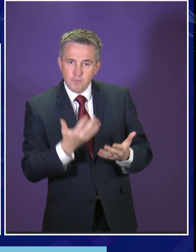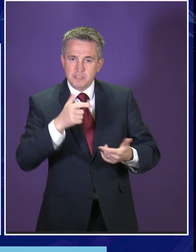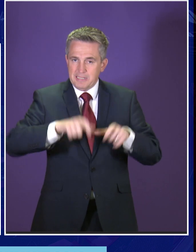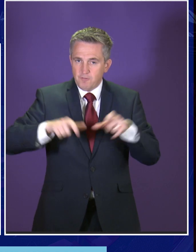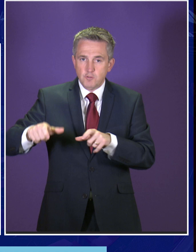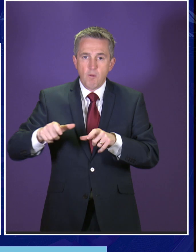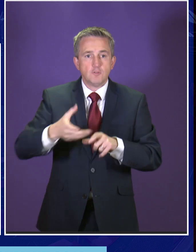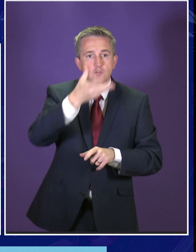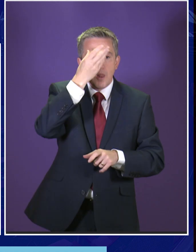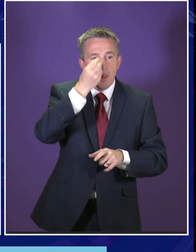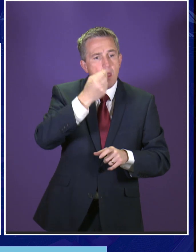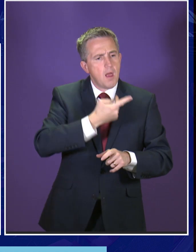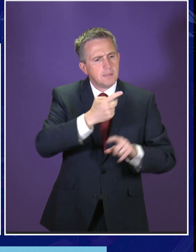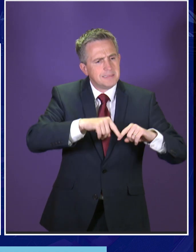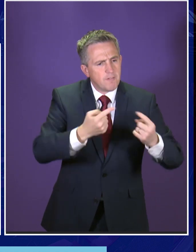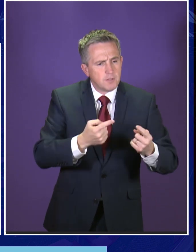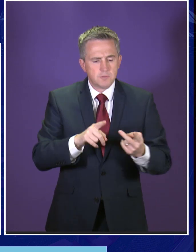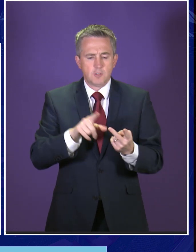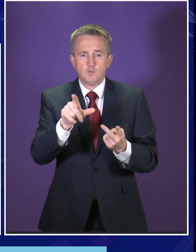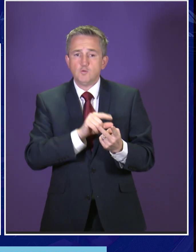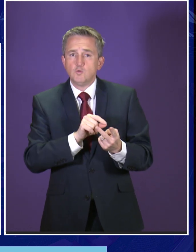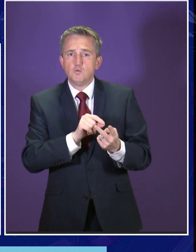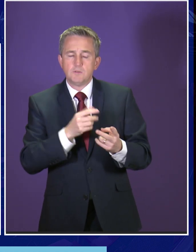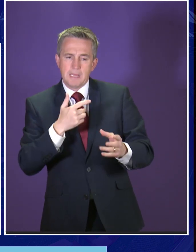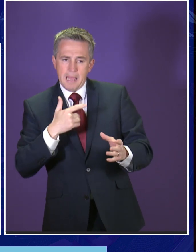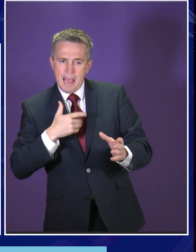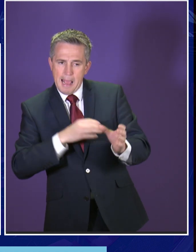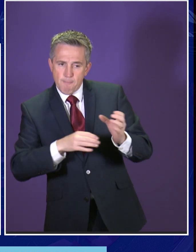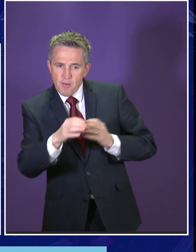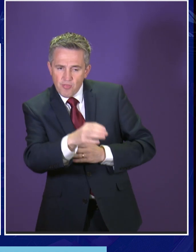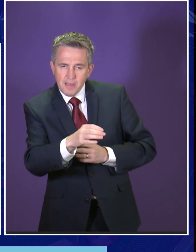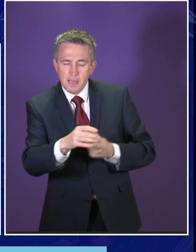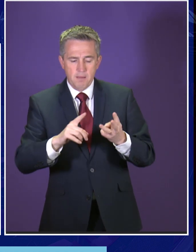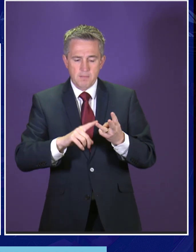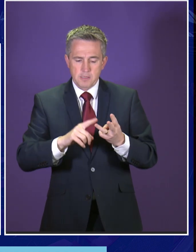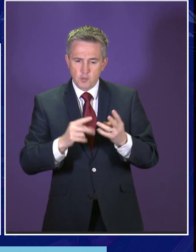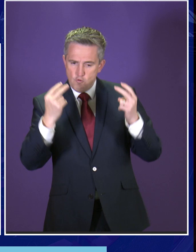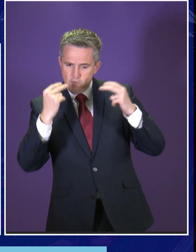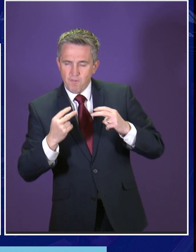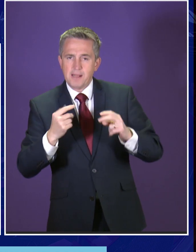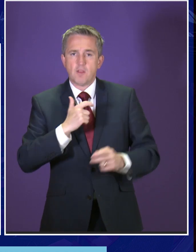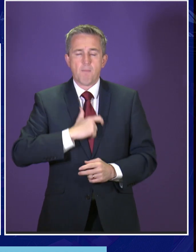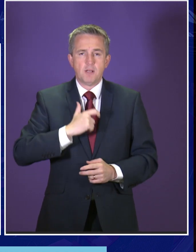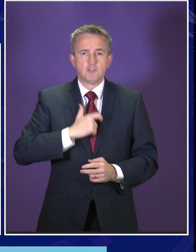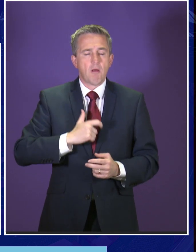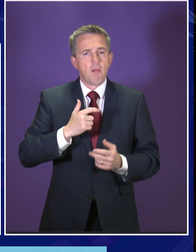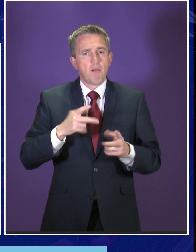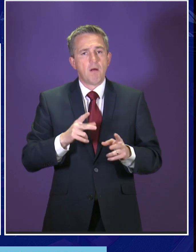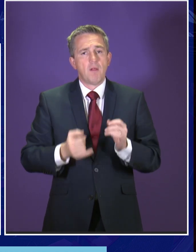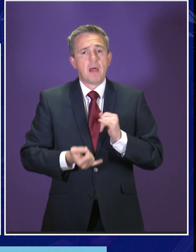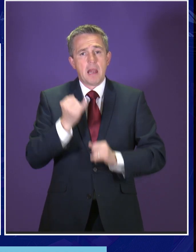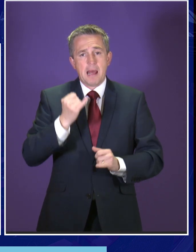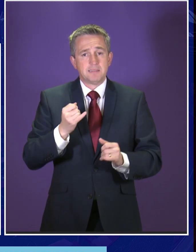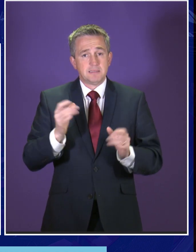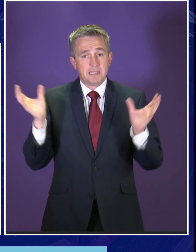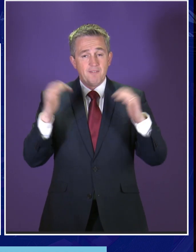encounter difference, to choose empathy, and to reflect on their personal contexts. The last edition was set in Myanmar,